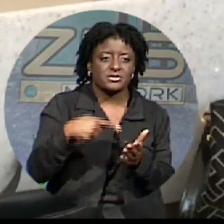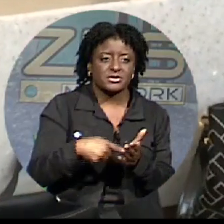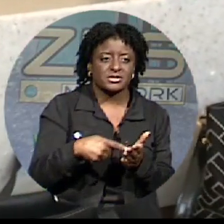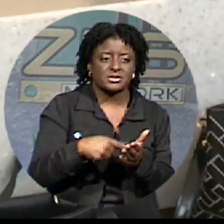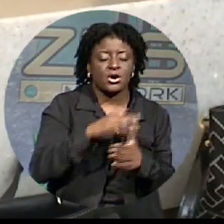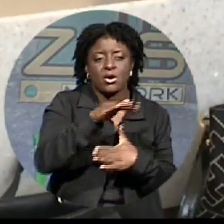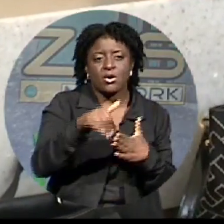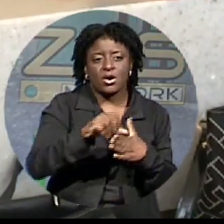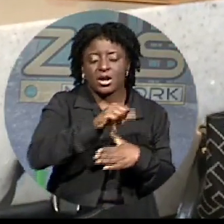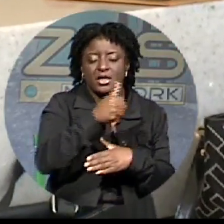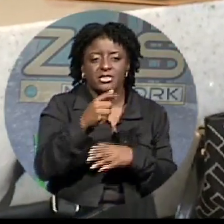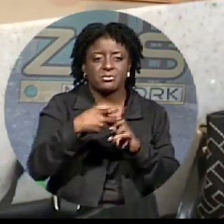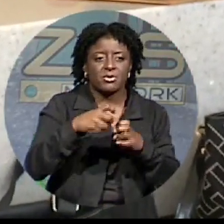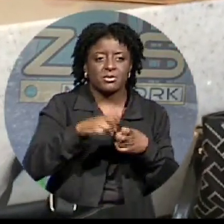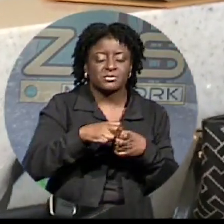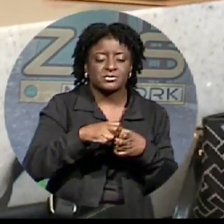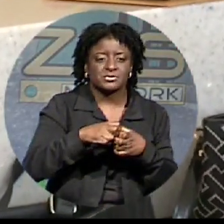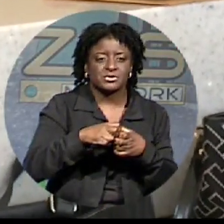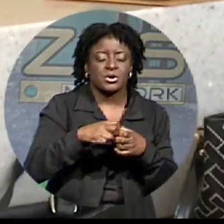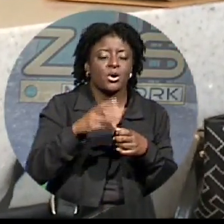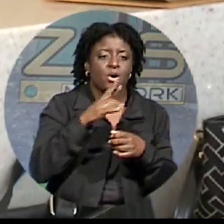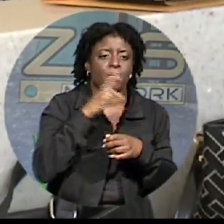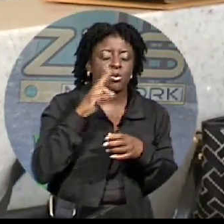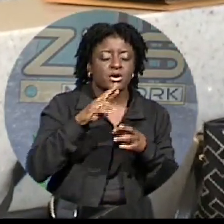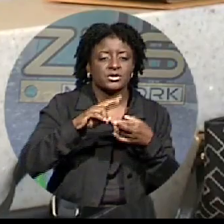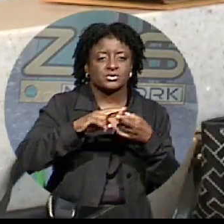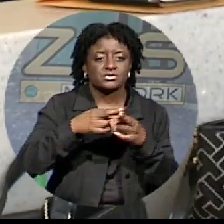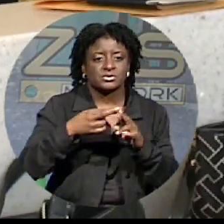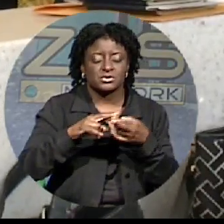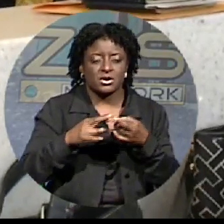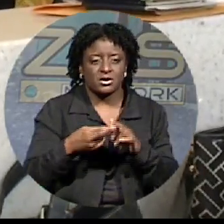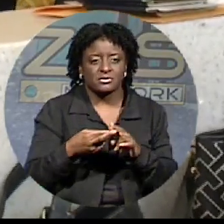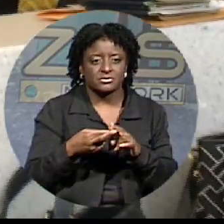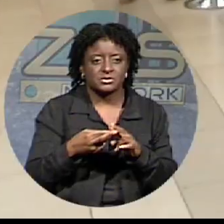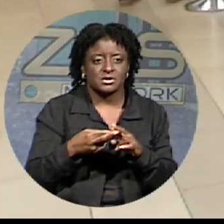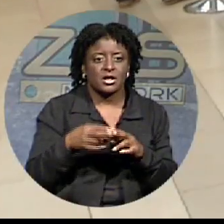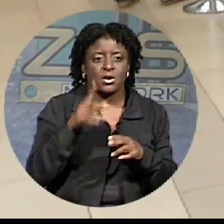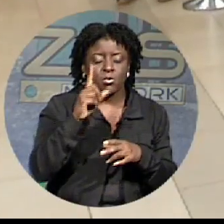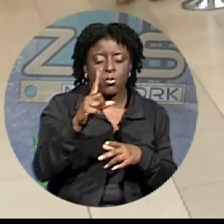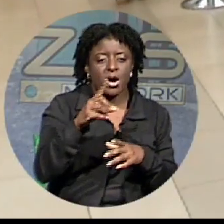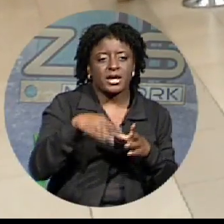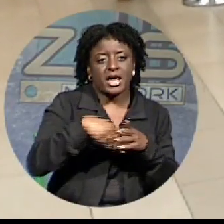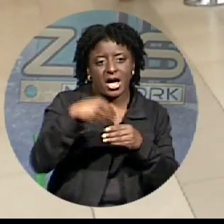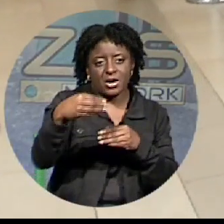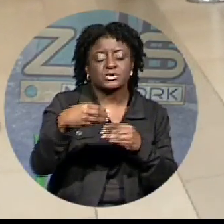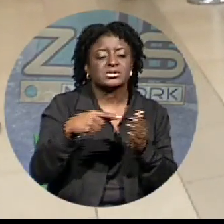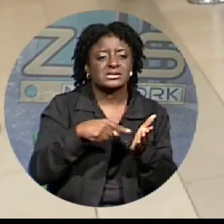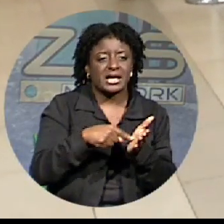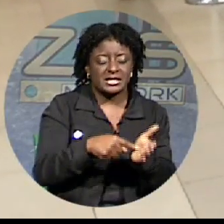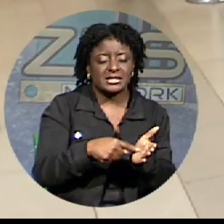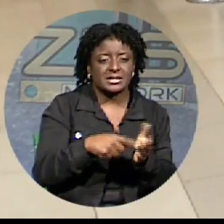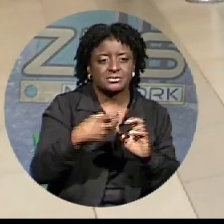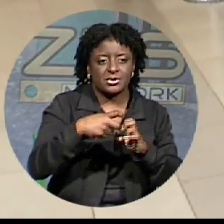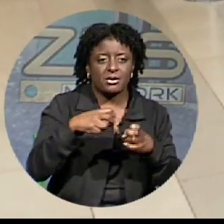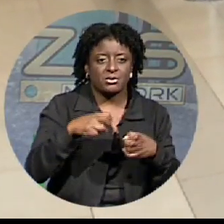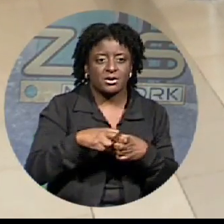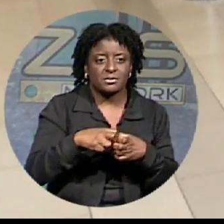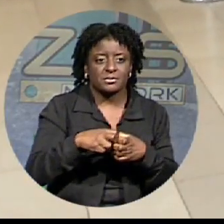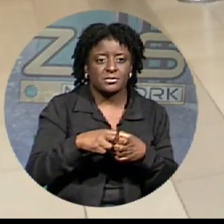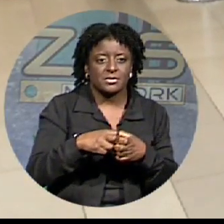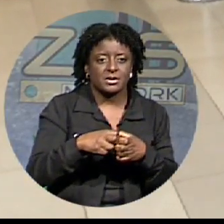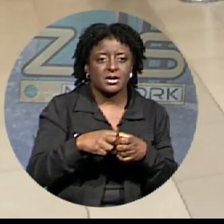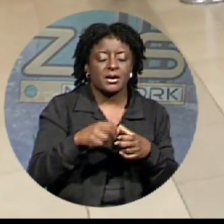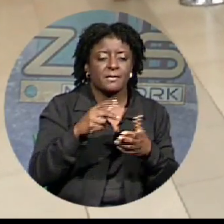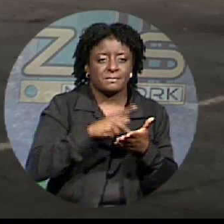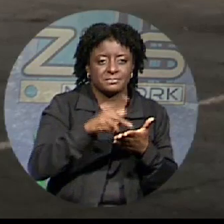their 6 months of negotiations. That outstanding issue? Increments. Minister Gibson said because of the state of the economy, they've been asking all unions